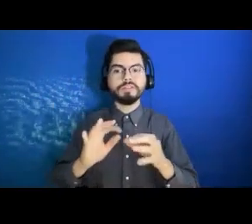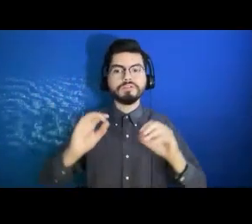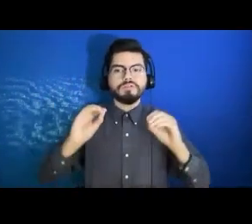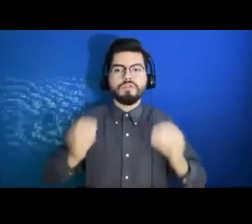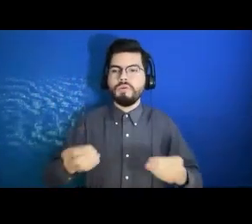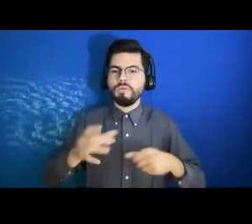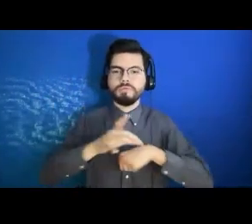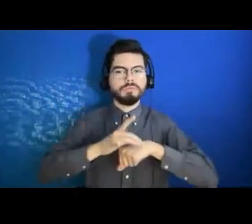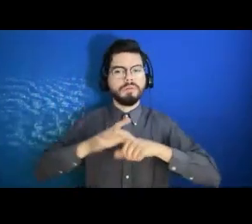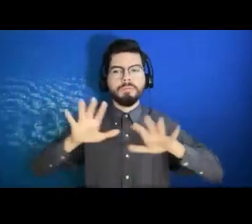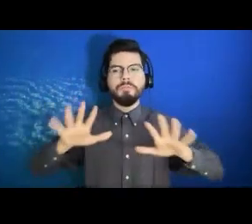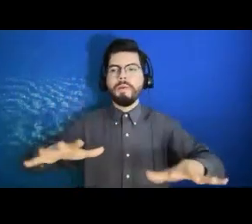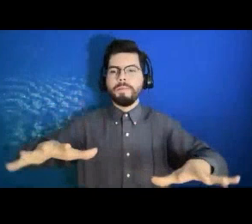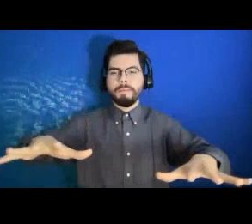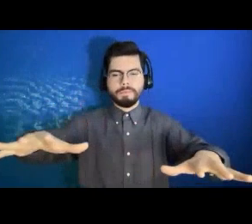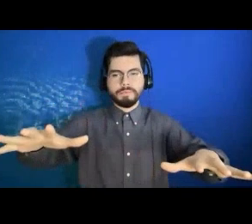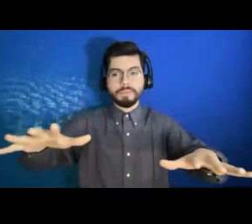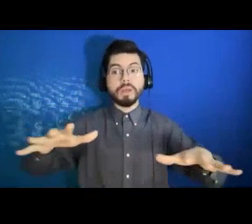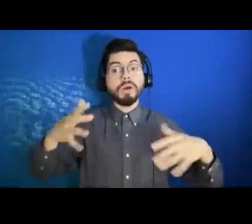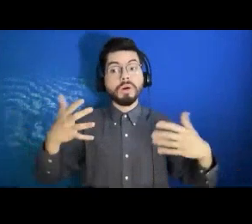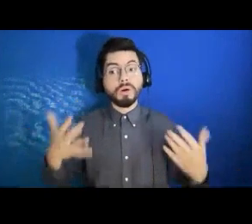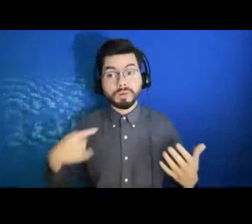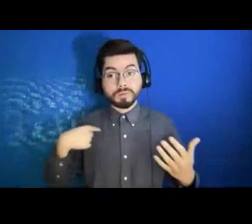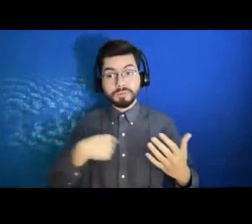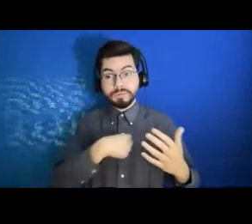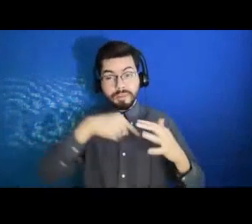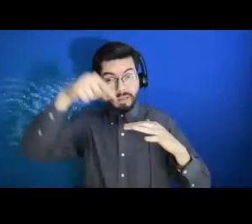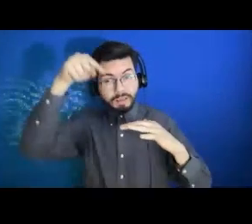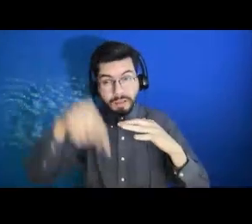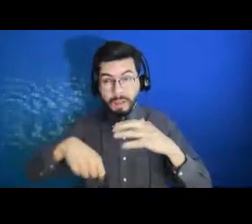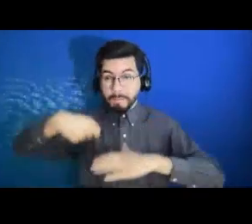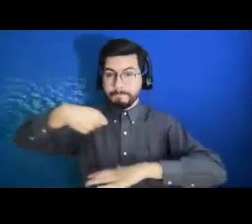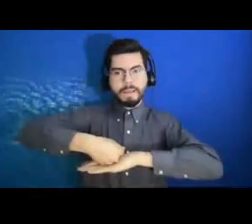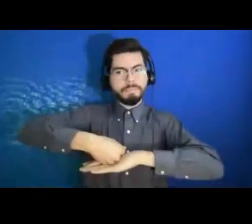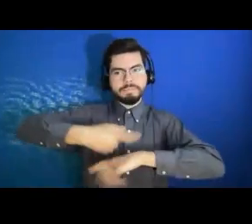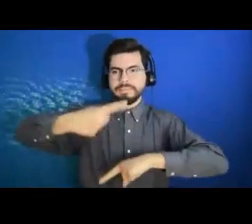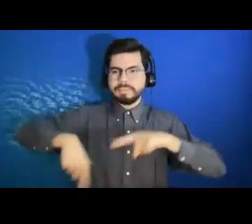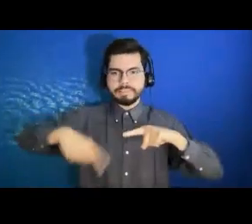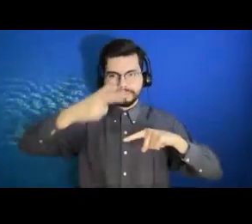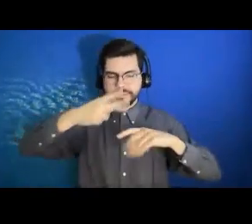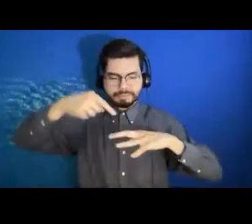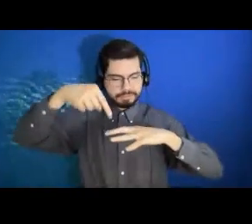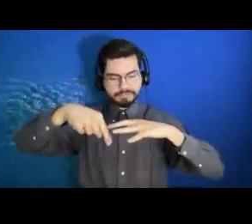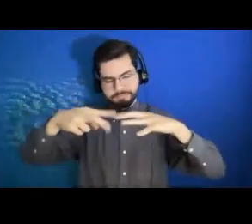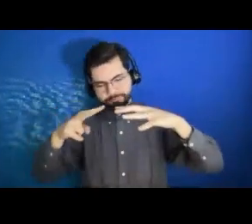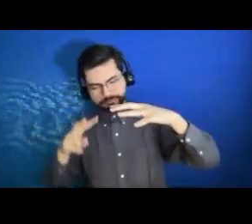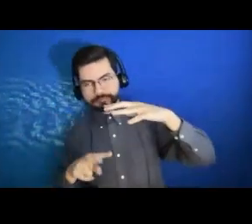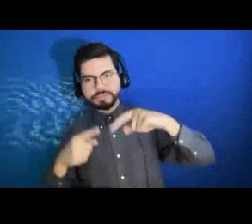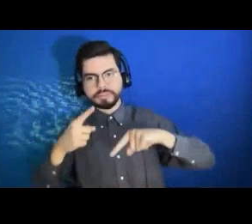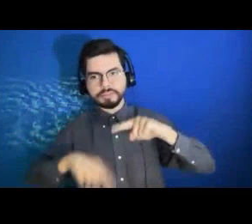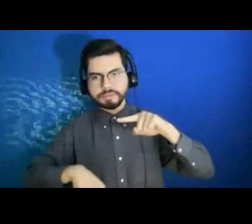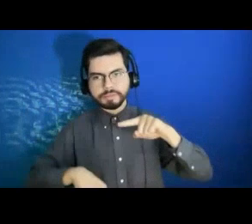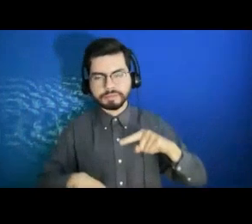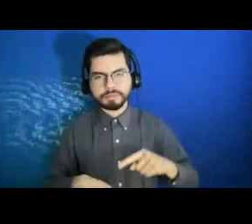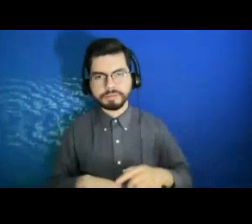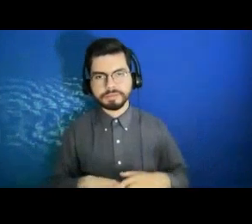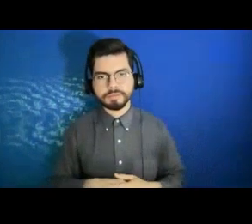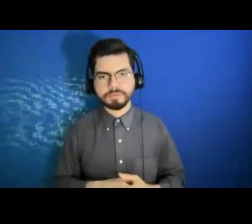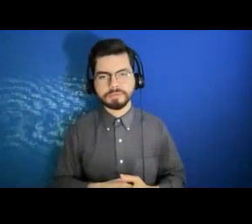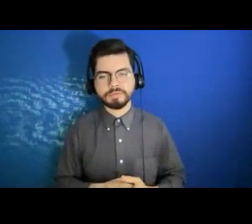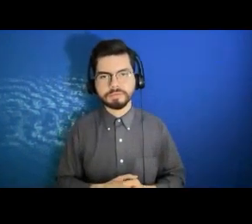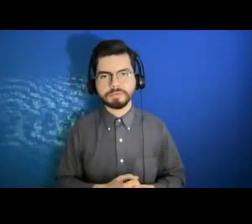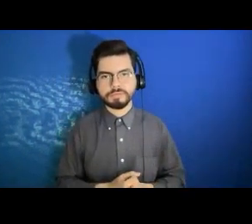record, or it's deeper than what we could see. So we went back and collected more data. We haven't processed that yet, but we'll see if we can see